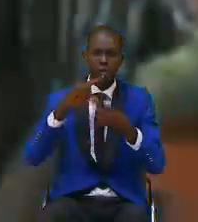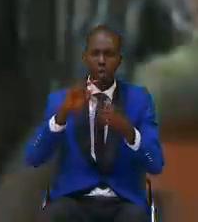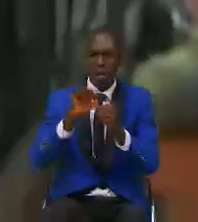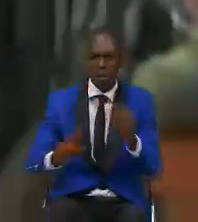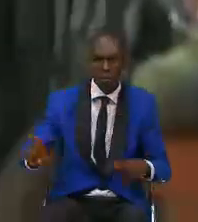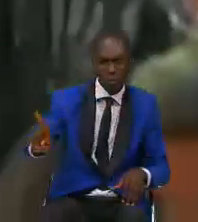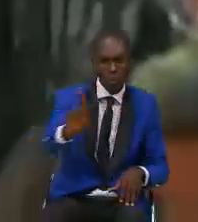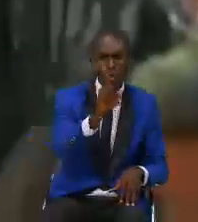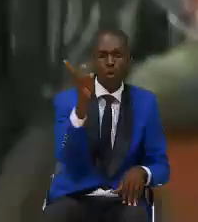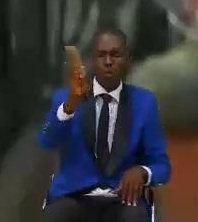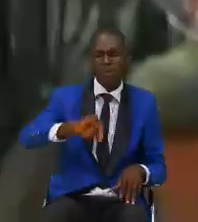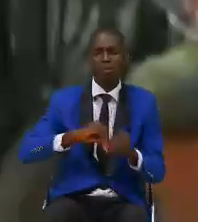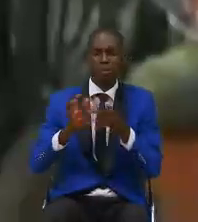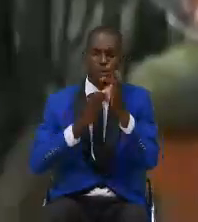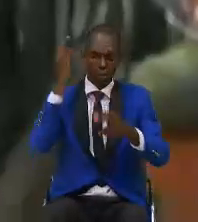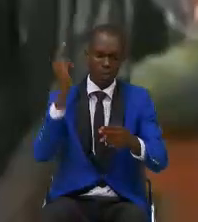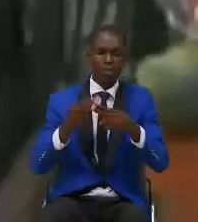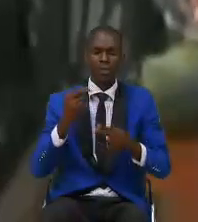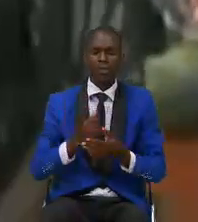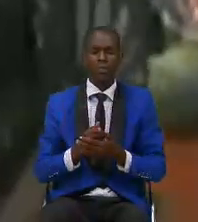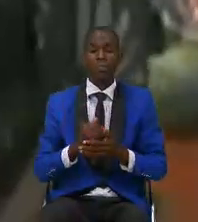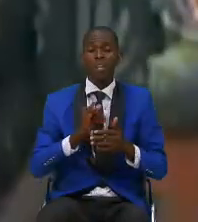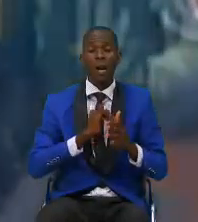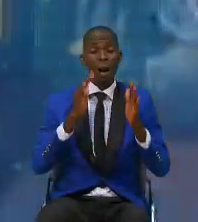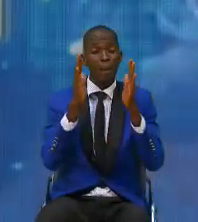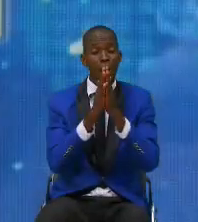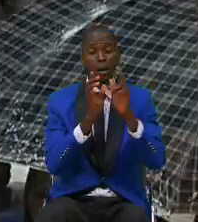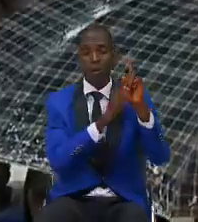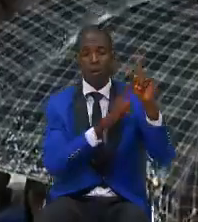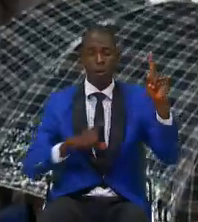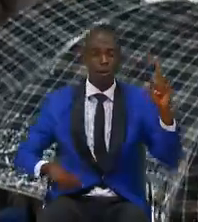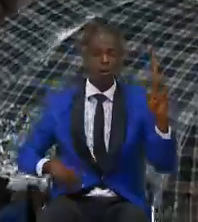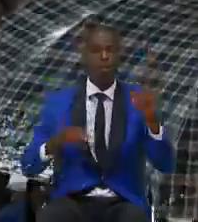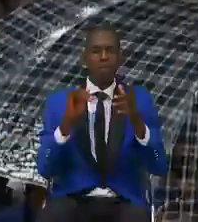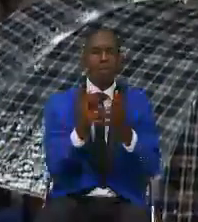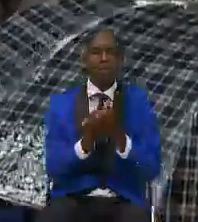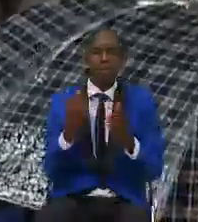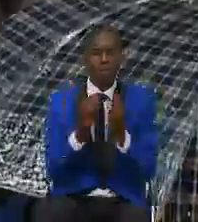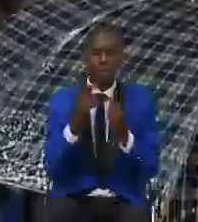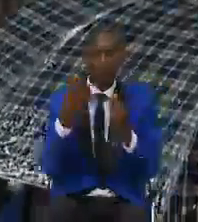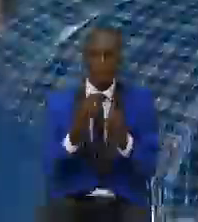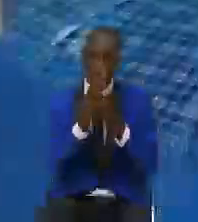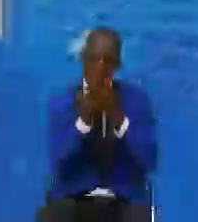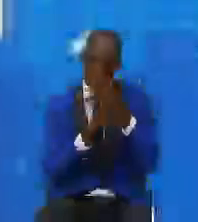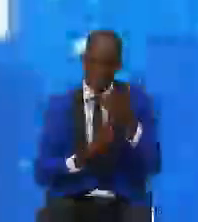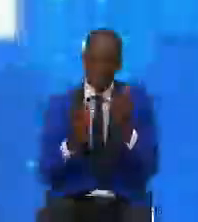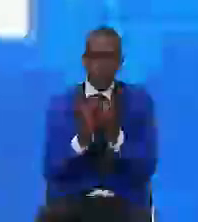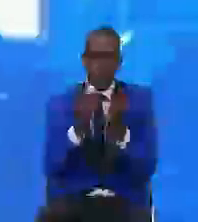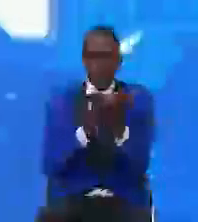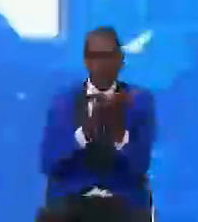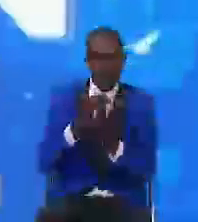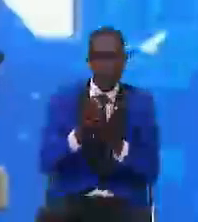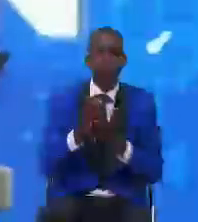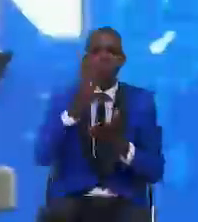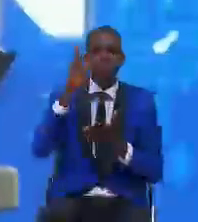will come to every one of them in Jesus' name. And I pray, Lord, with the humility,